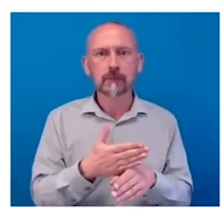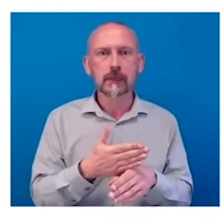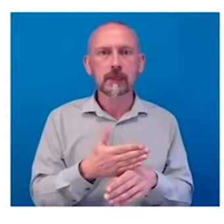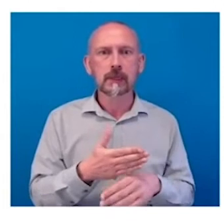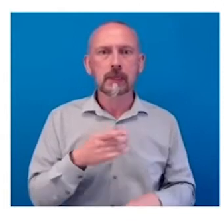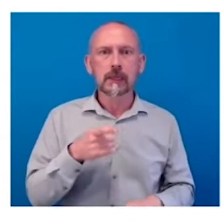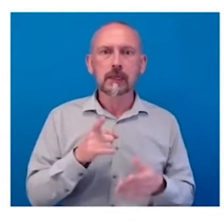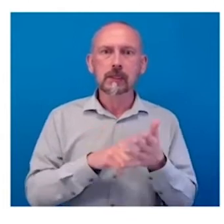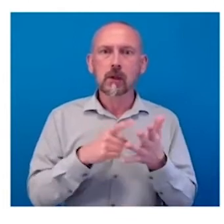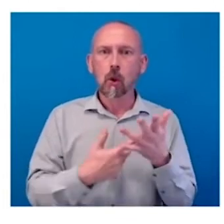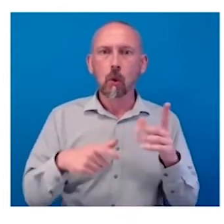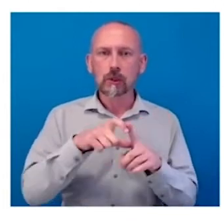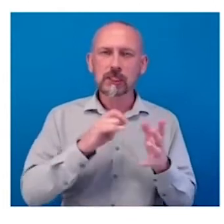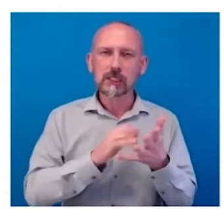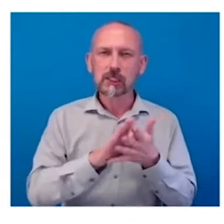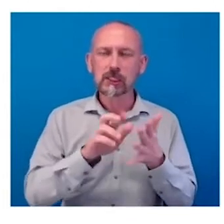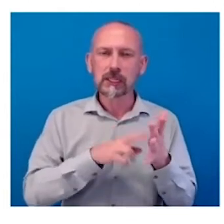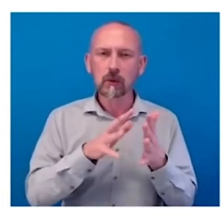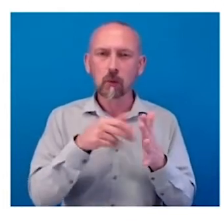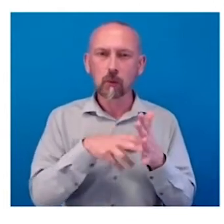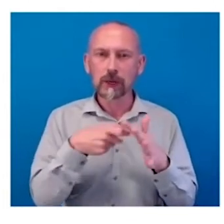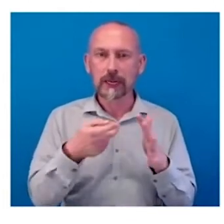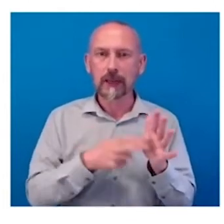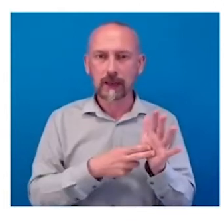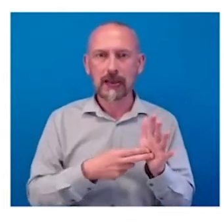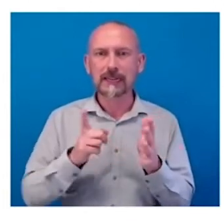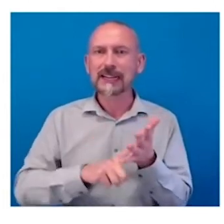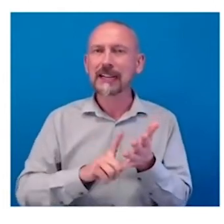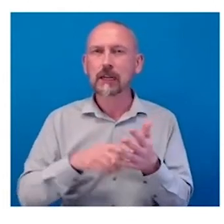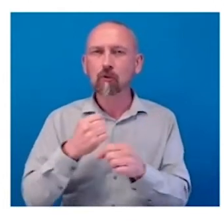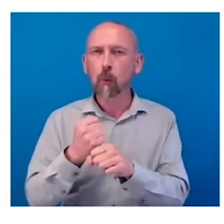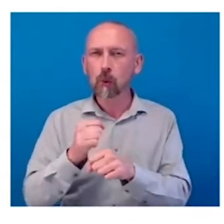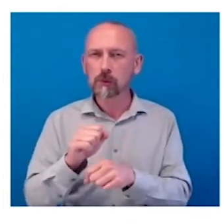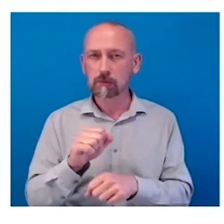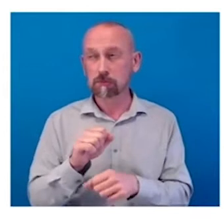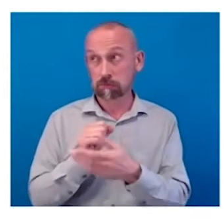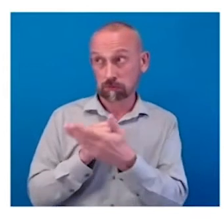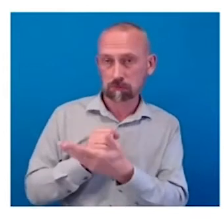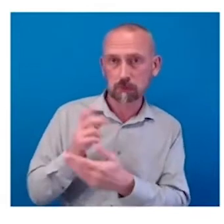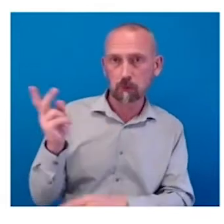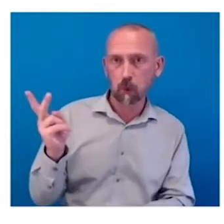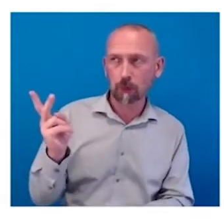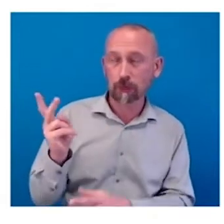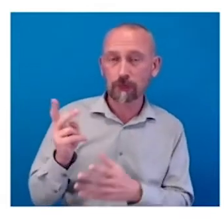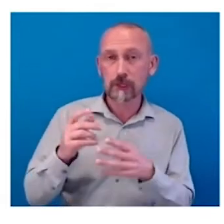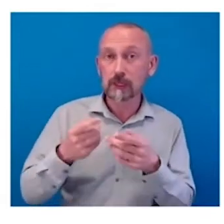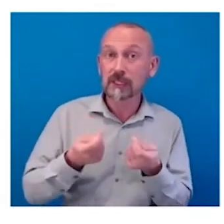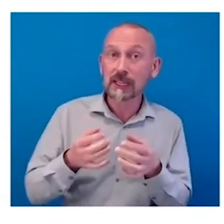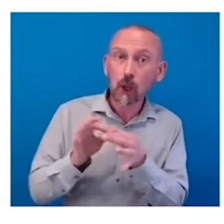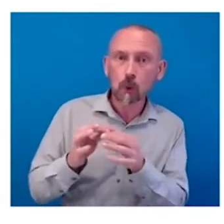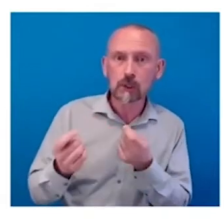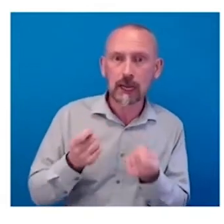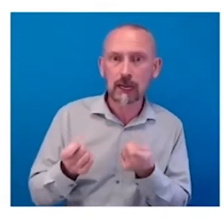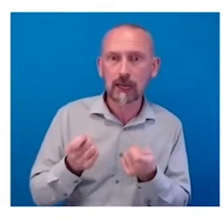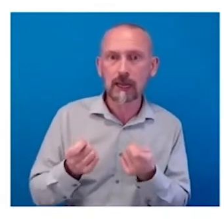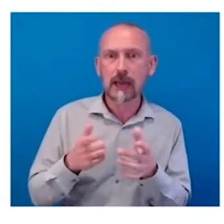Shinquin and Lillian Greenwood MP. They are also co-chairs of our APPG. They're